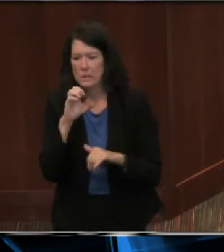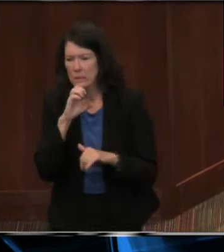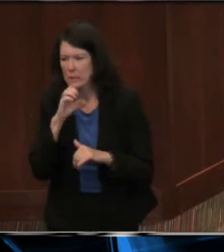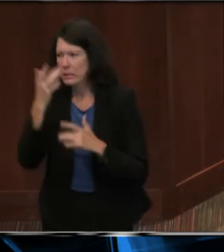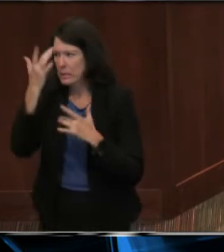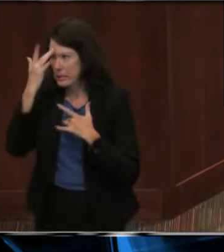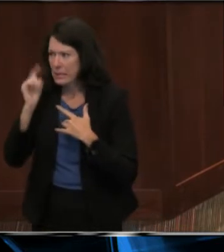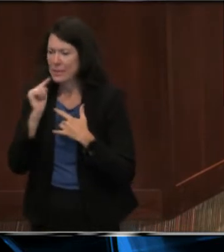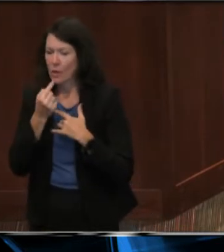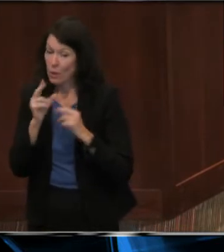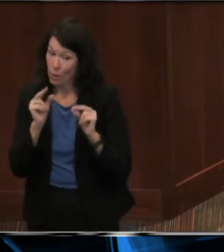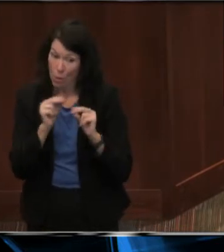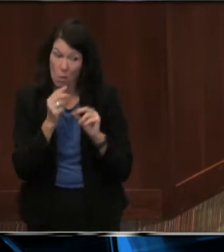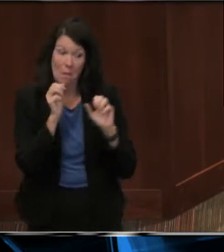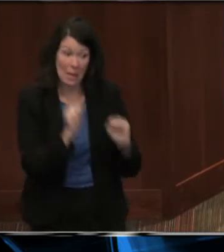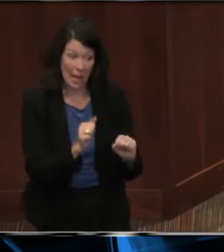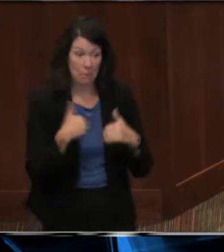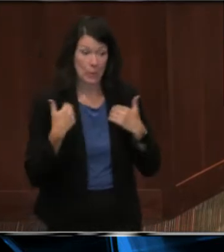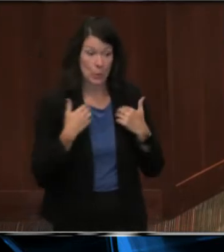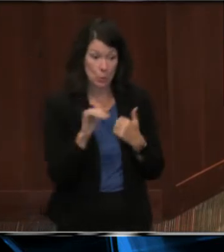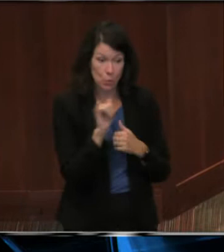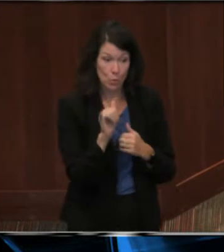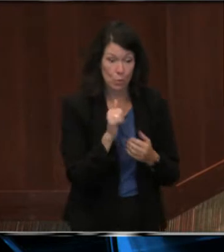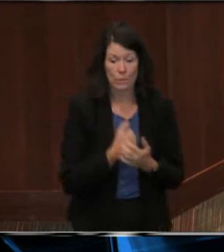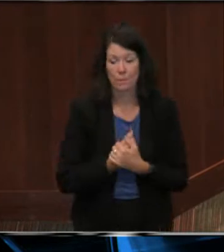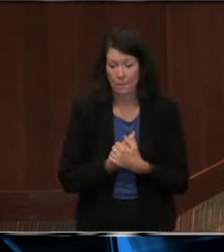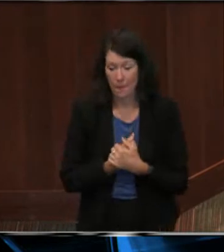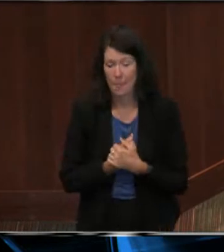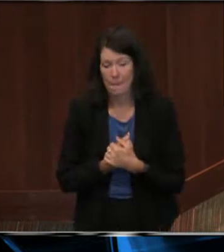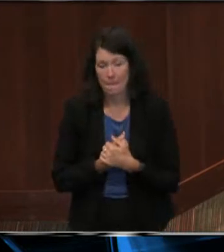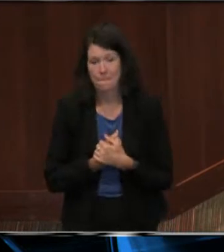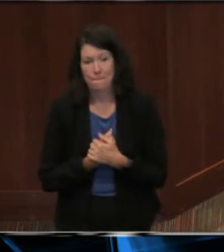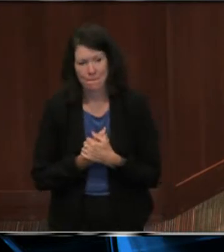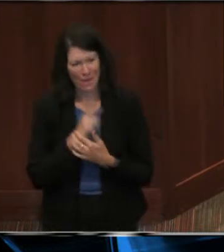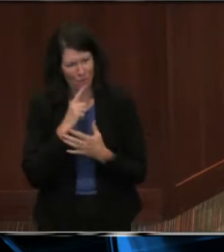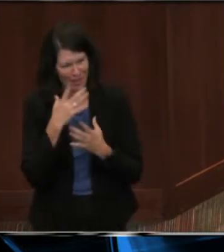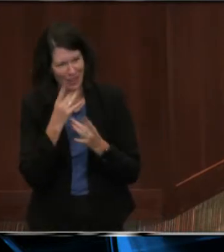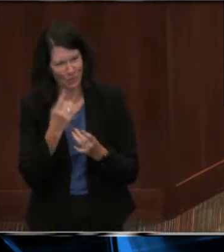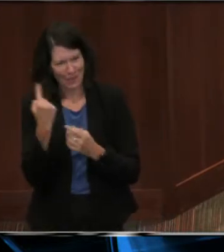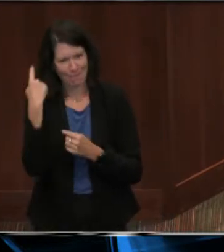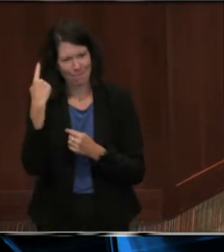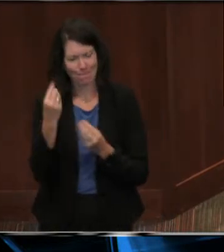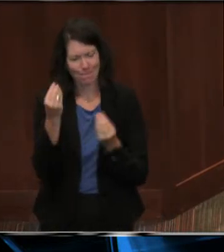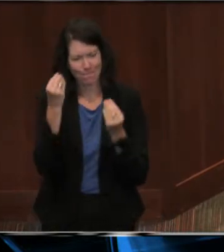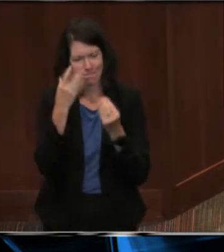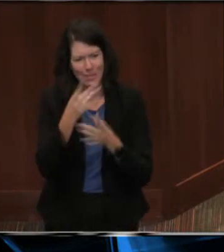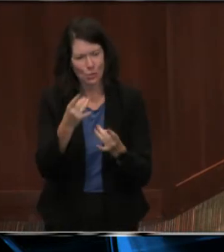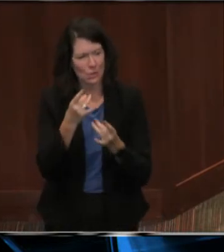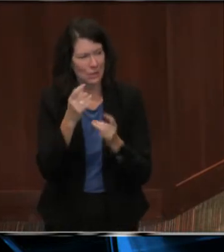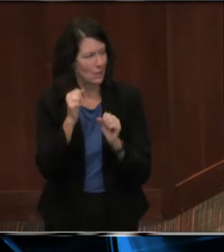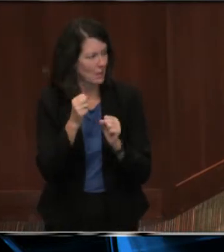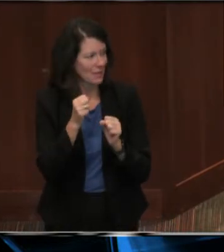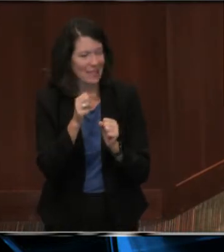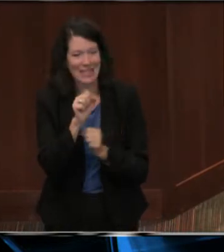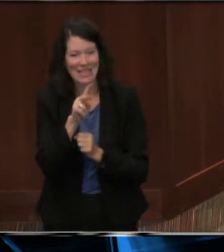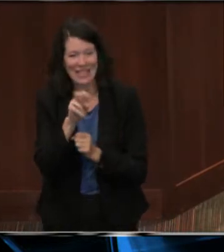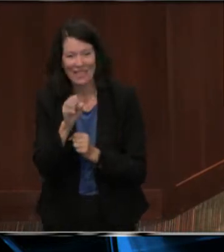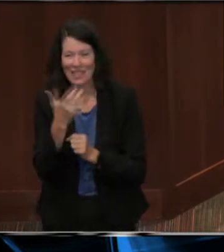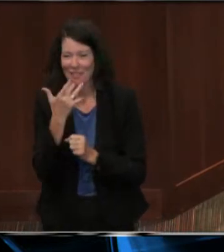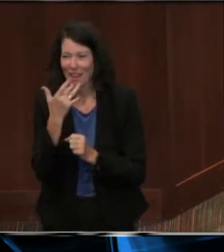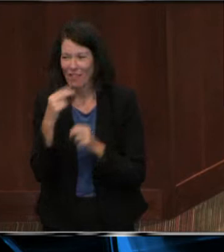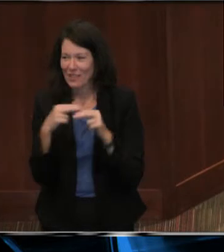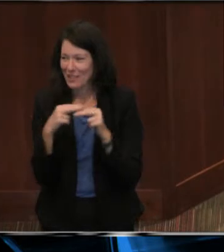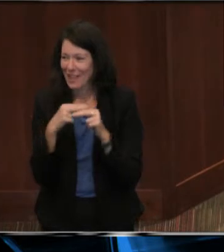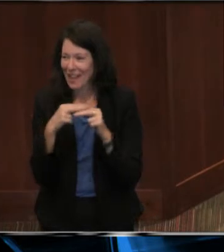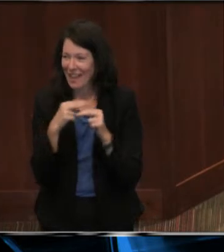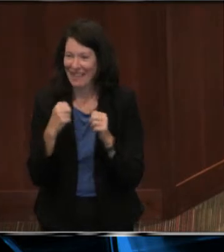have severe course. So this is a really interesting slide, and it has become, I think, Stephen's favorite, if I